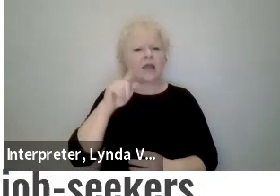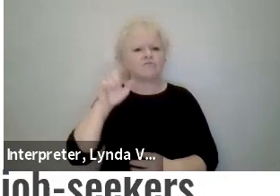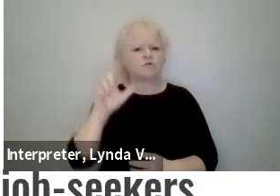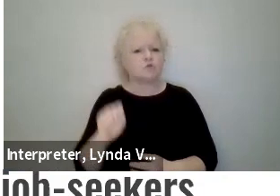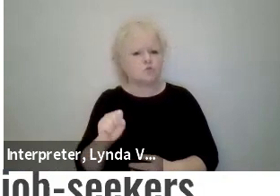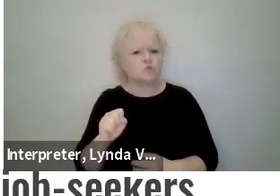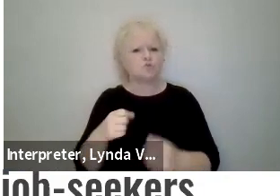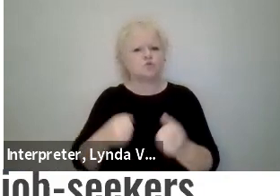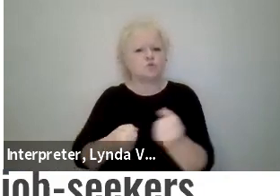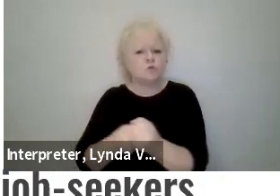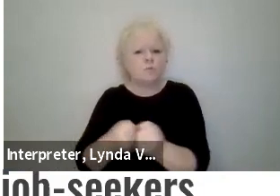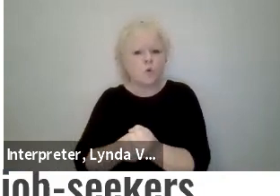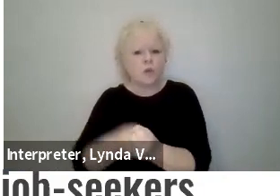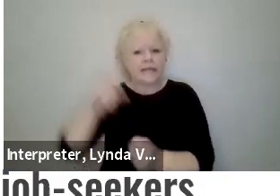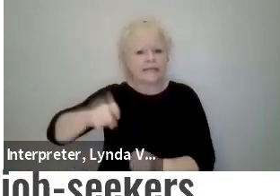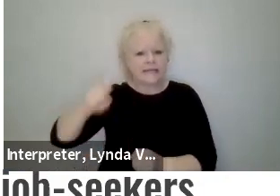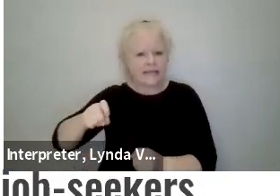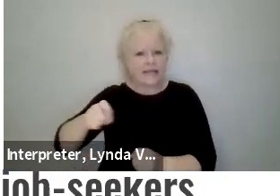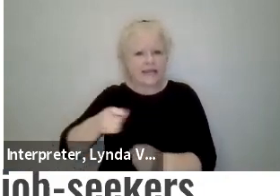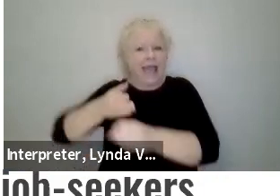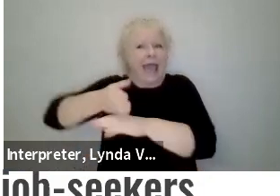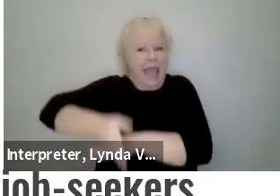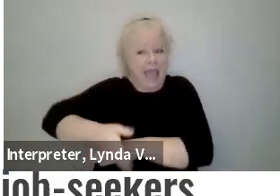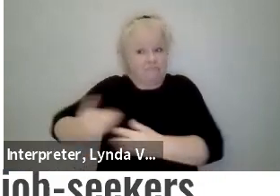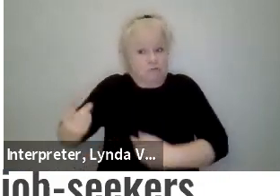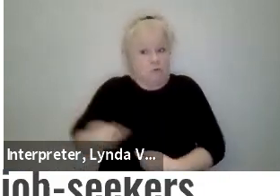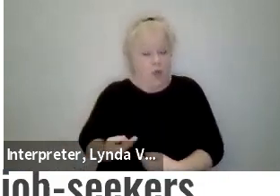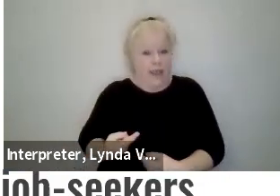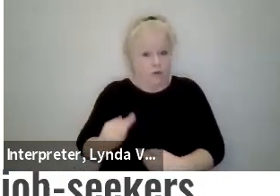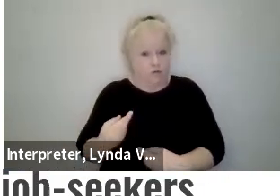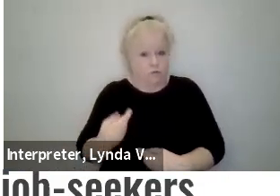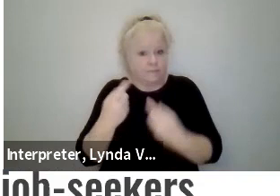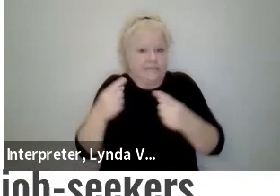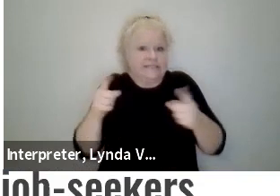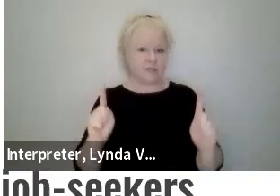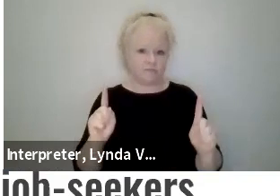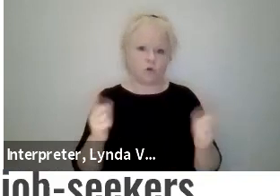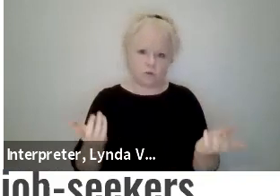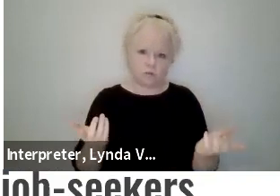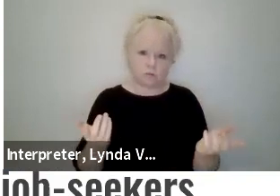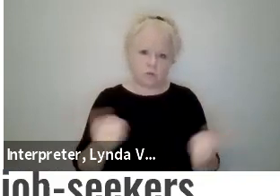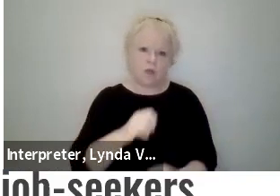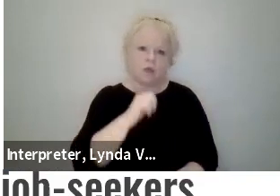supports necessary after that employment to be successful,